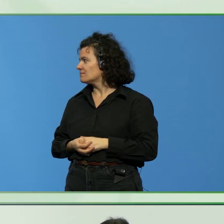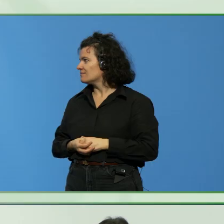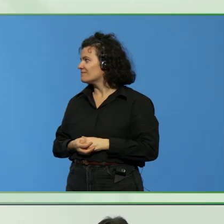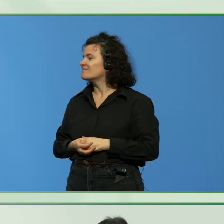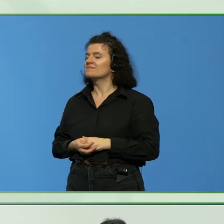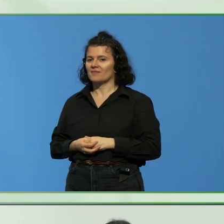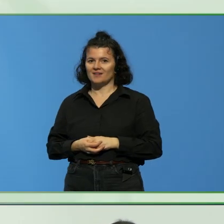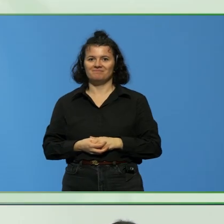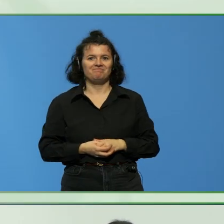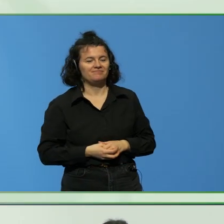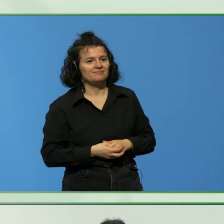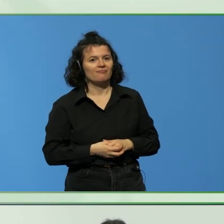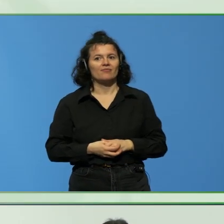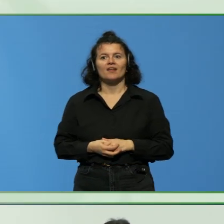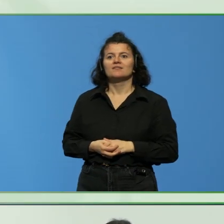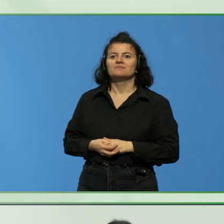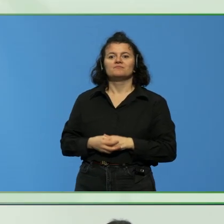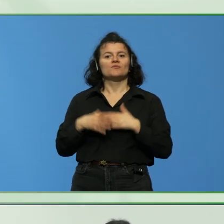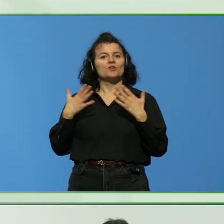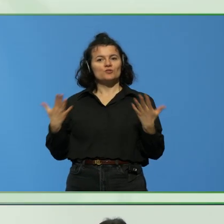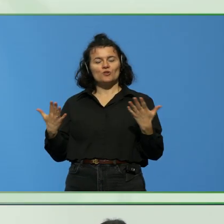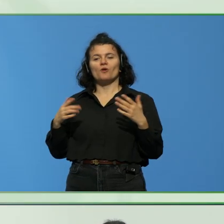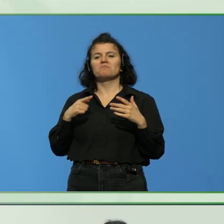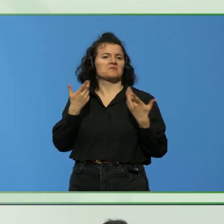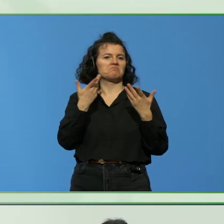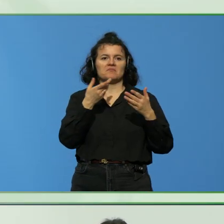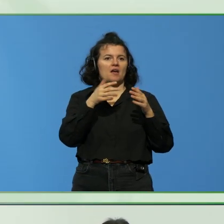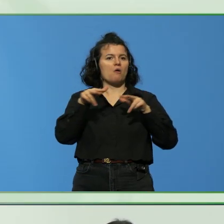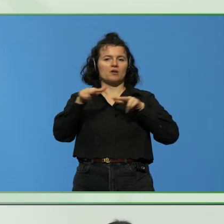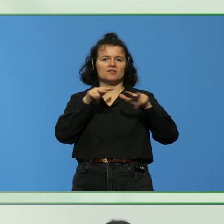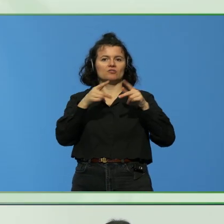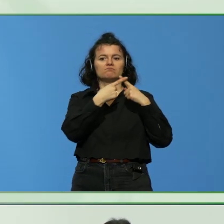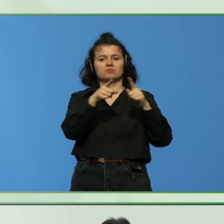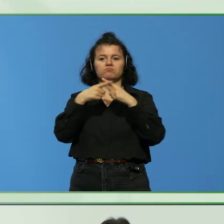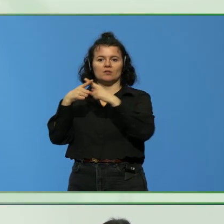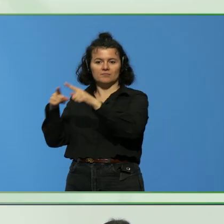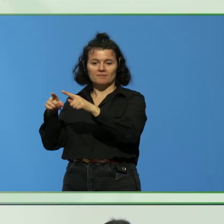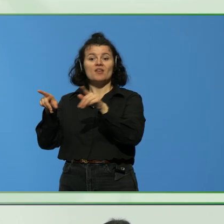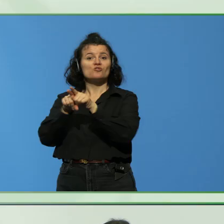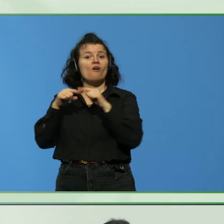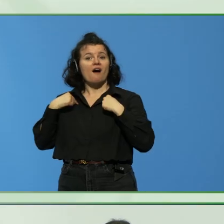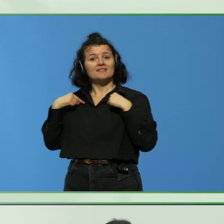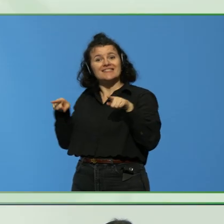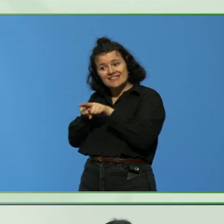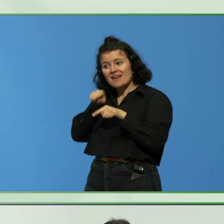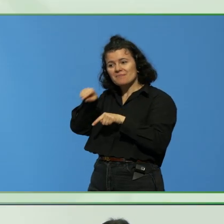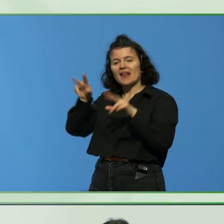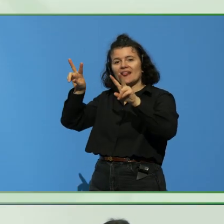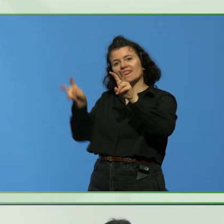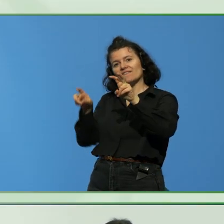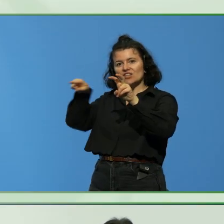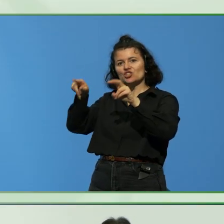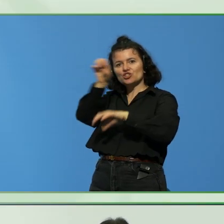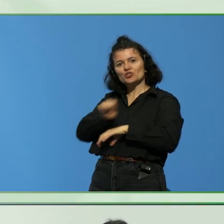So one of the projects I advise on is TwitchCon Europe. Twitch is a global live streaming